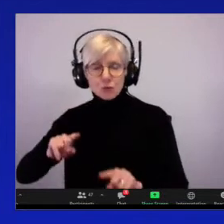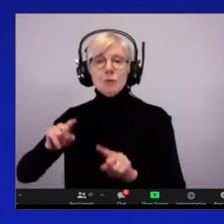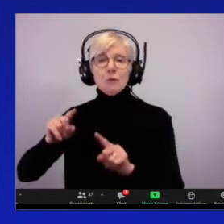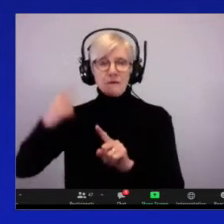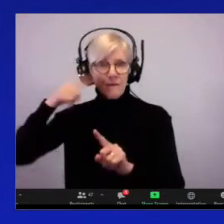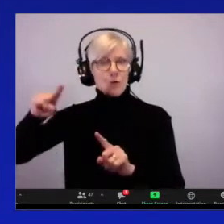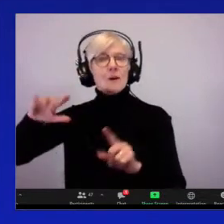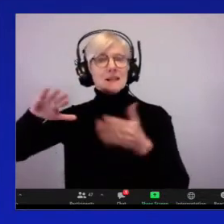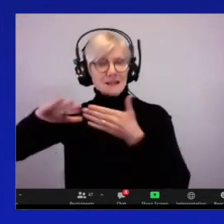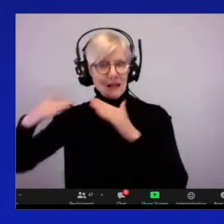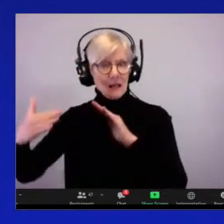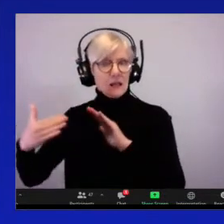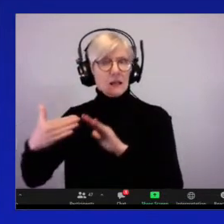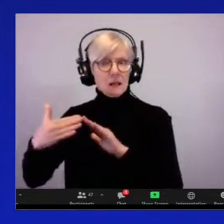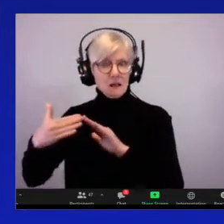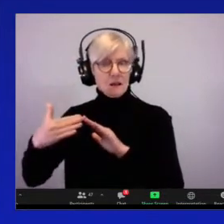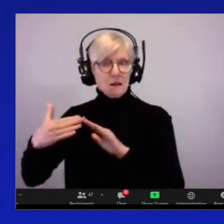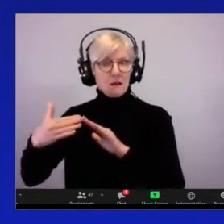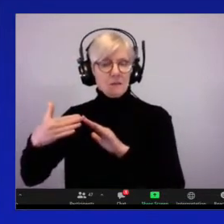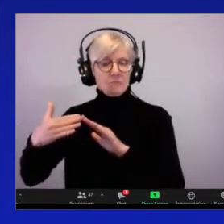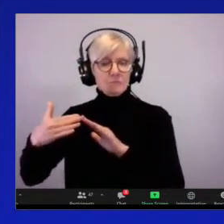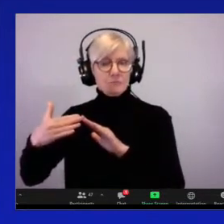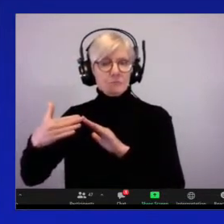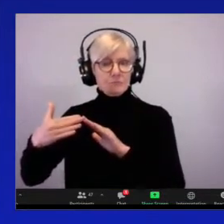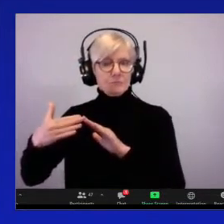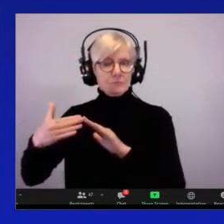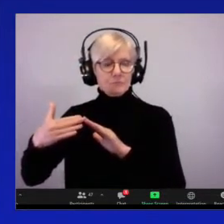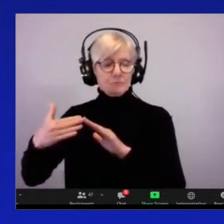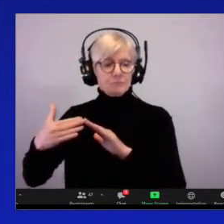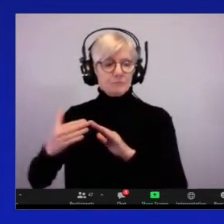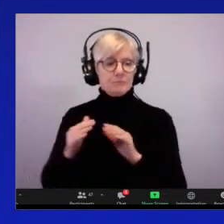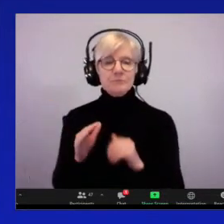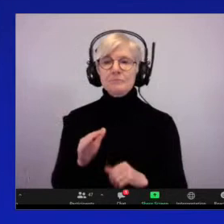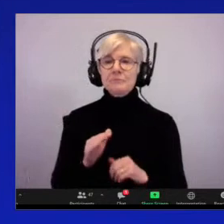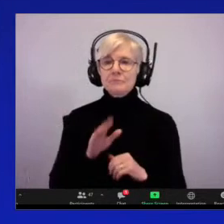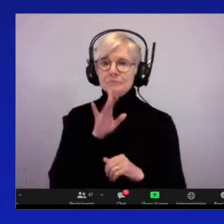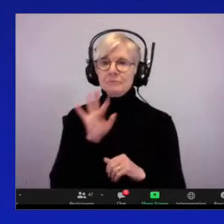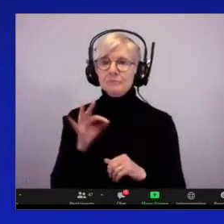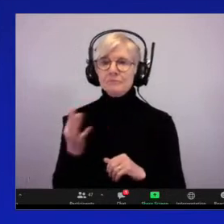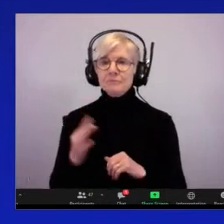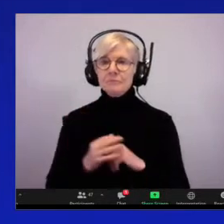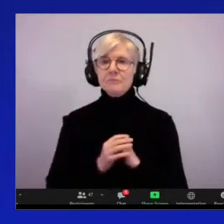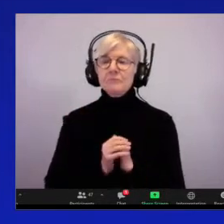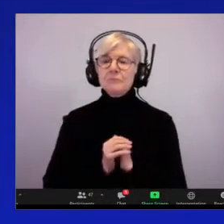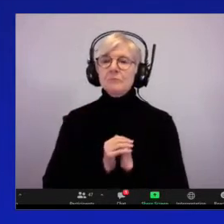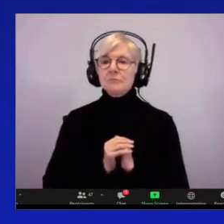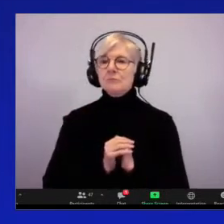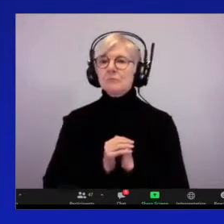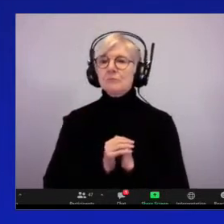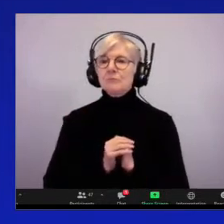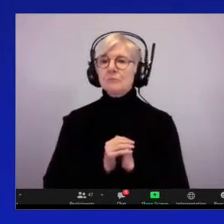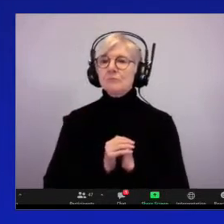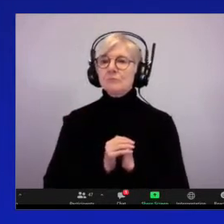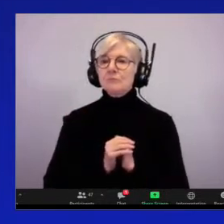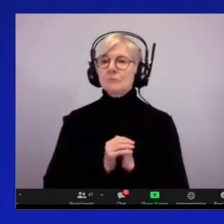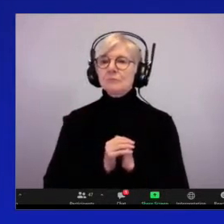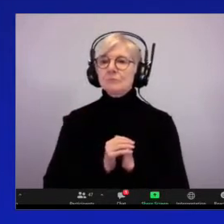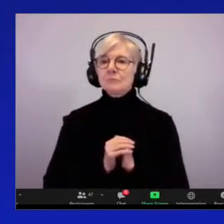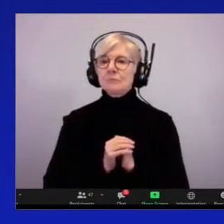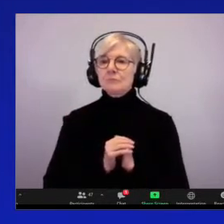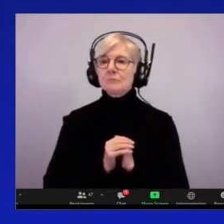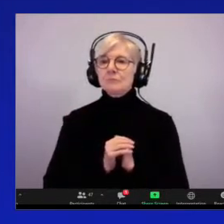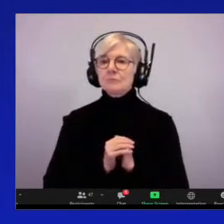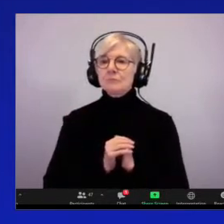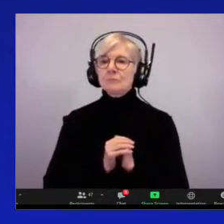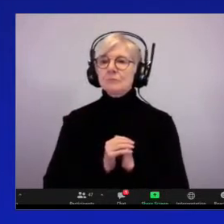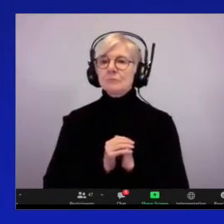que nos conférenciers auront présenté, le conseiller Keith Egli répondra aux questions des membres du conseil et de leurs adjoints dans l'ordre des quartiers de la